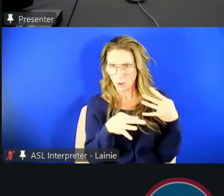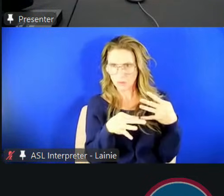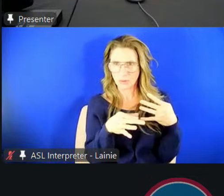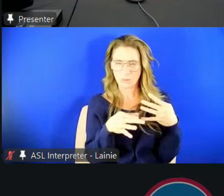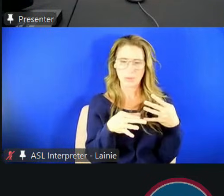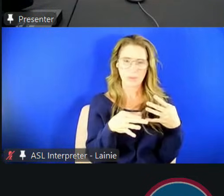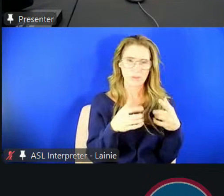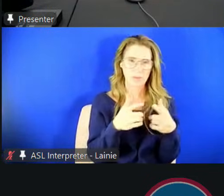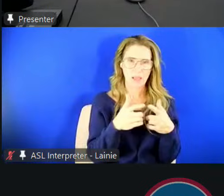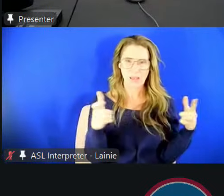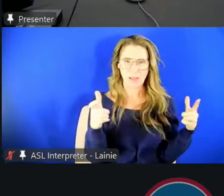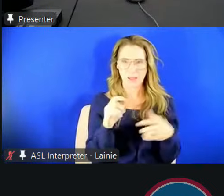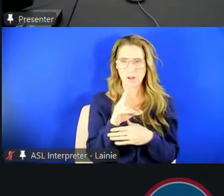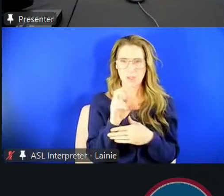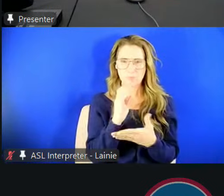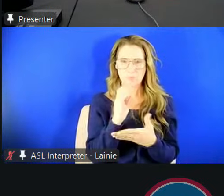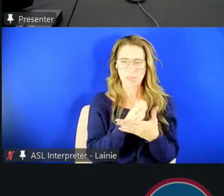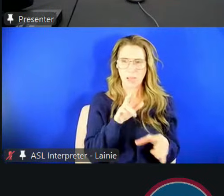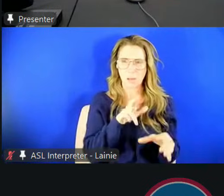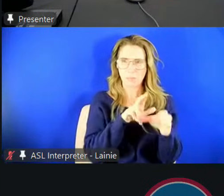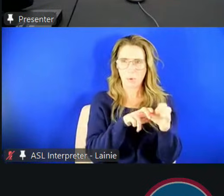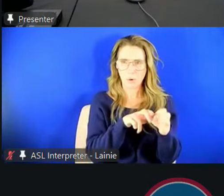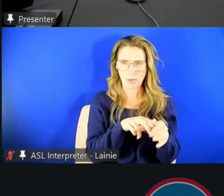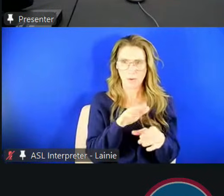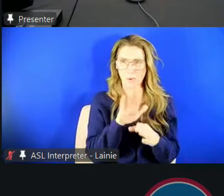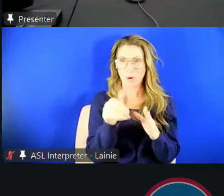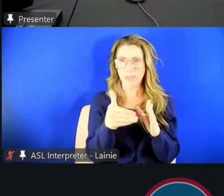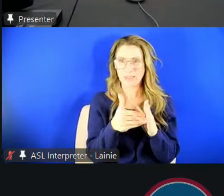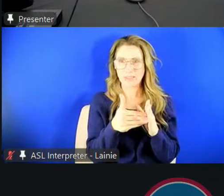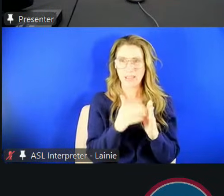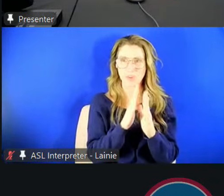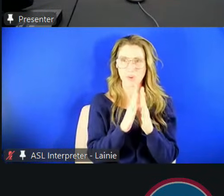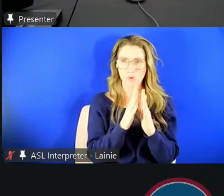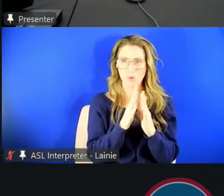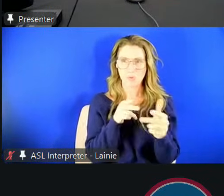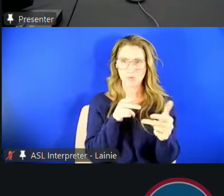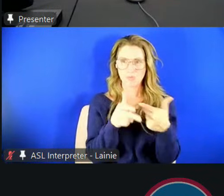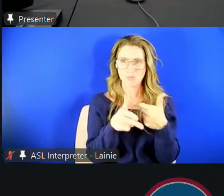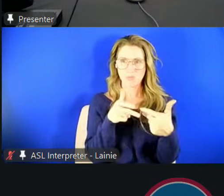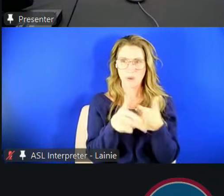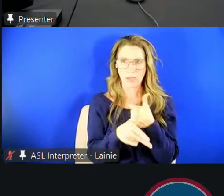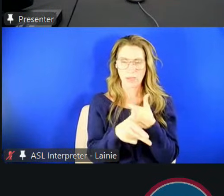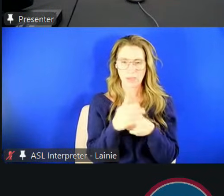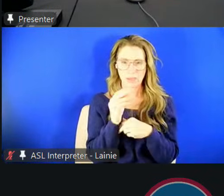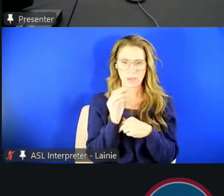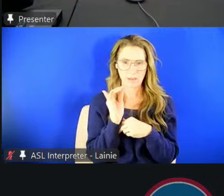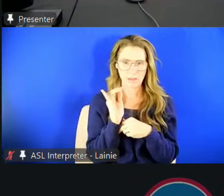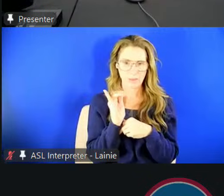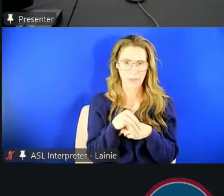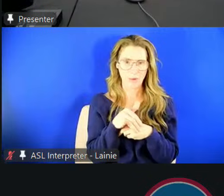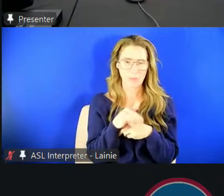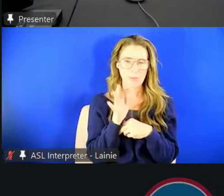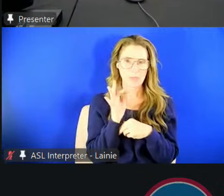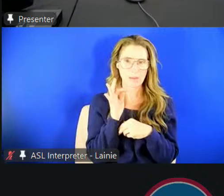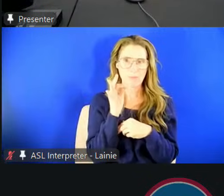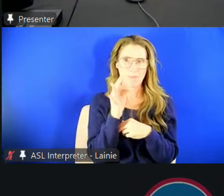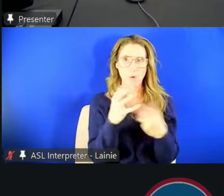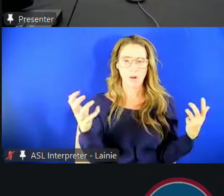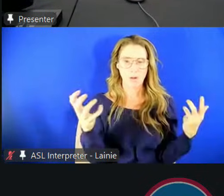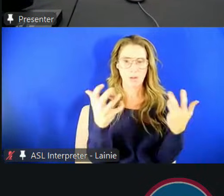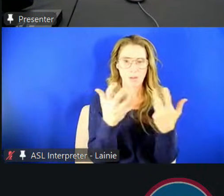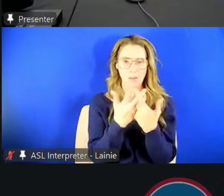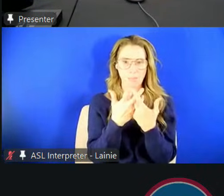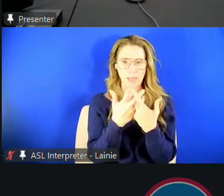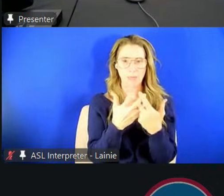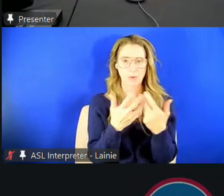bus stop boarding areas, including anything center running, would be forward compatible with prepaid boarding. It's more of a policy